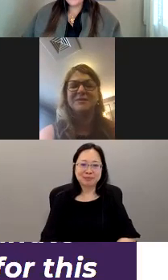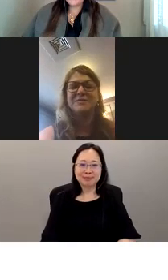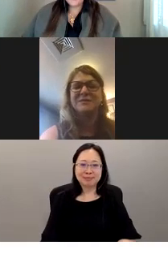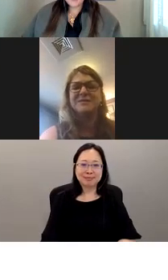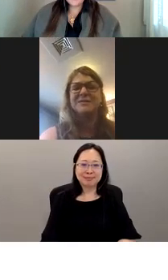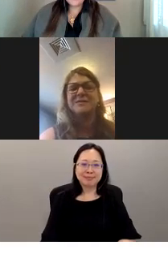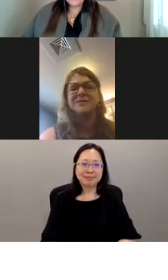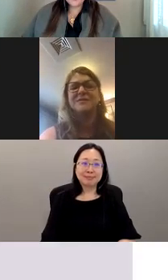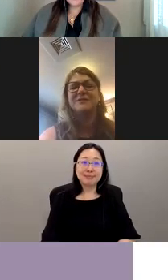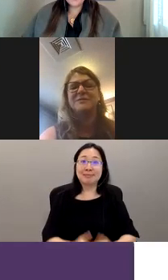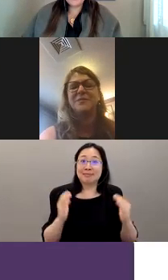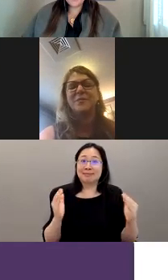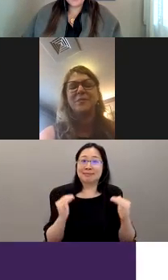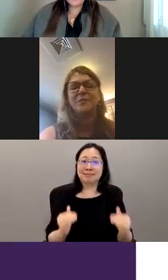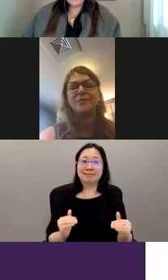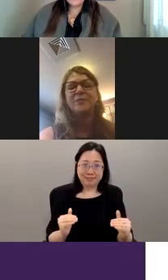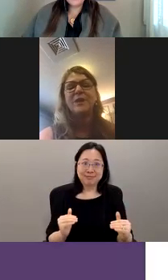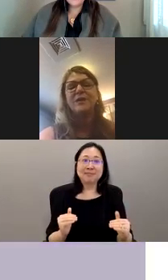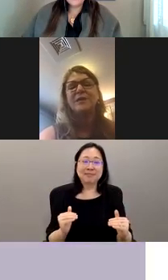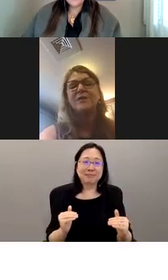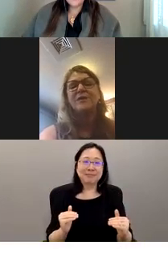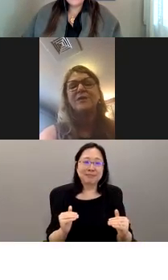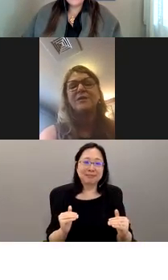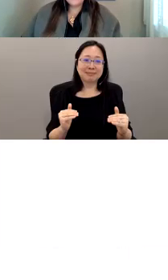Well, on to our next award recipient.